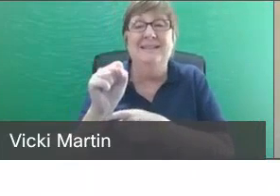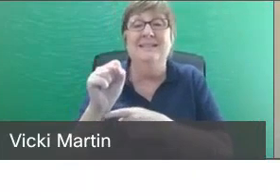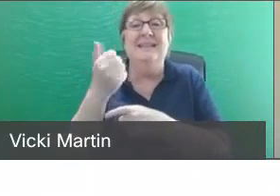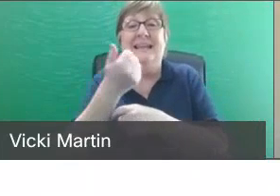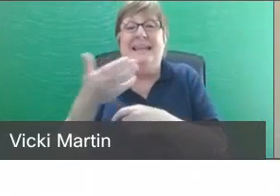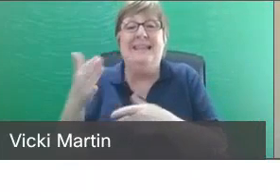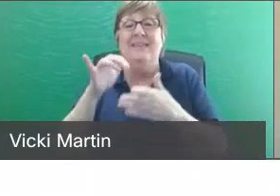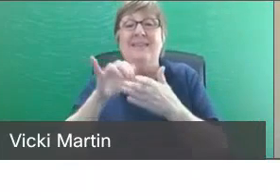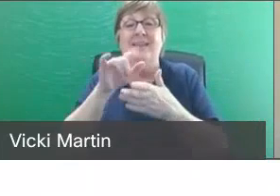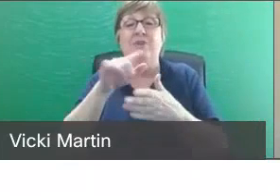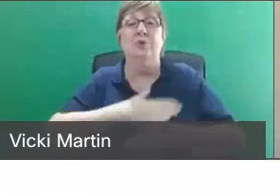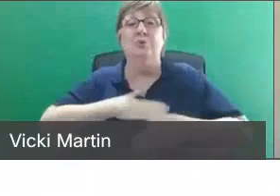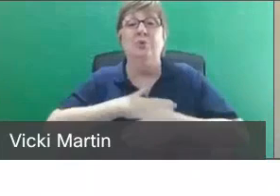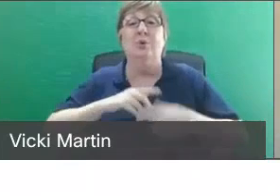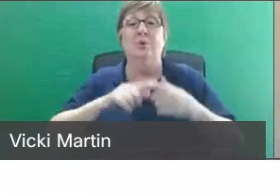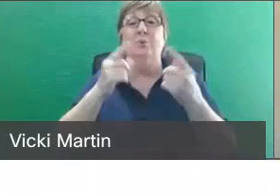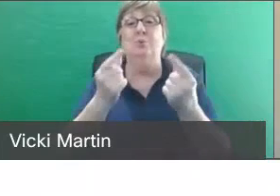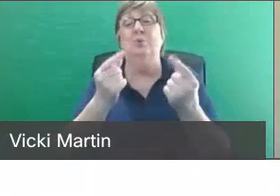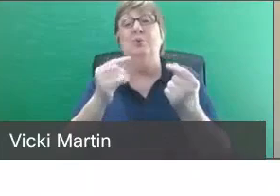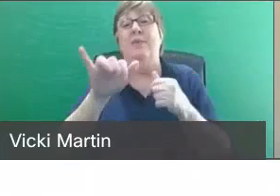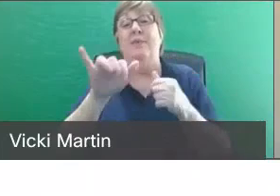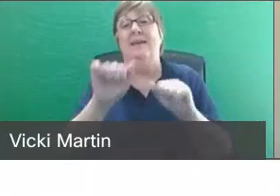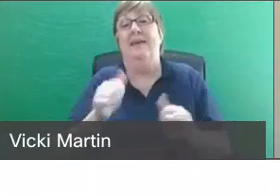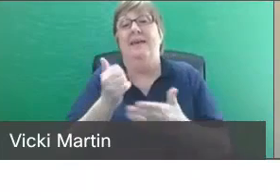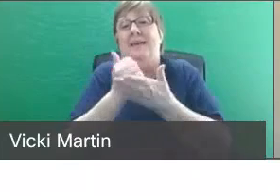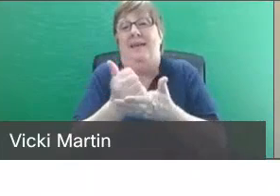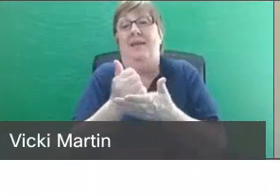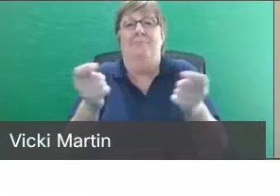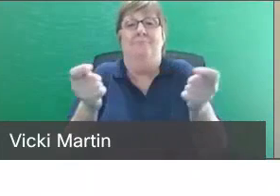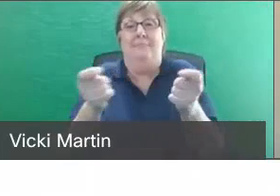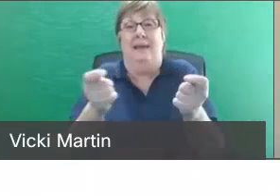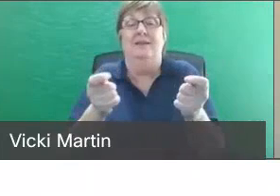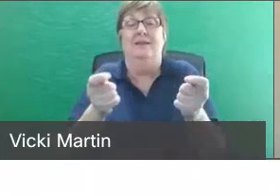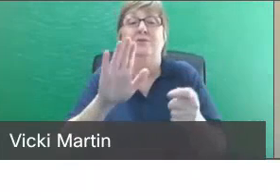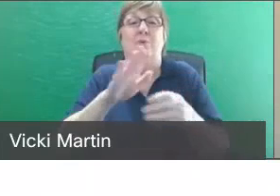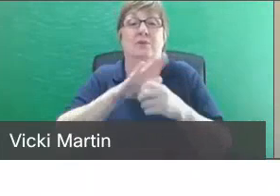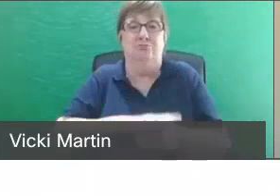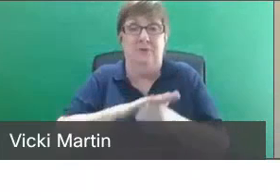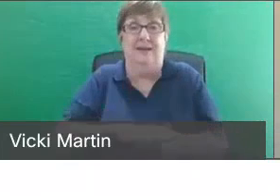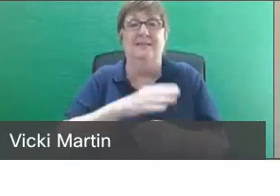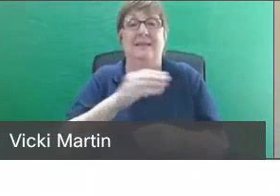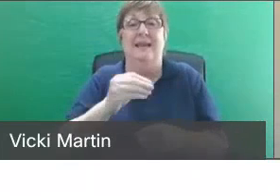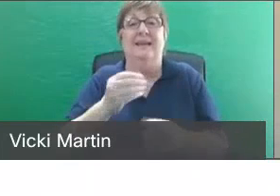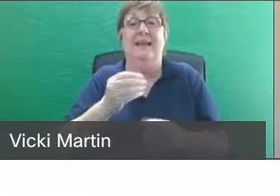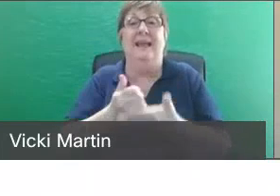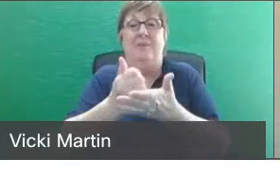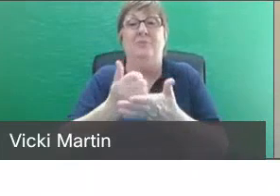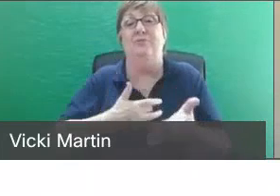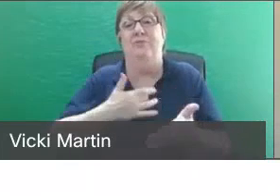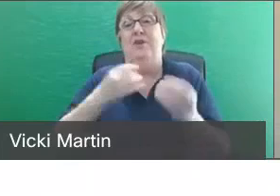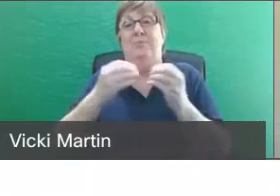can increase your happiness level. Also, showing self-compassion is another aspect